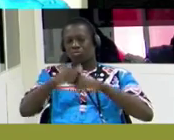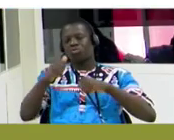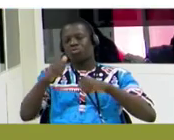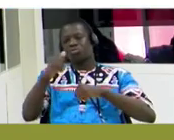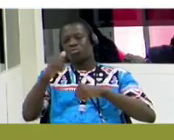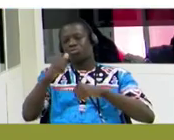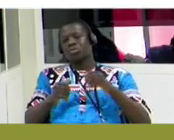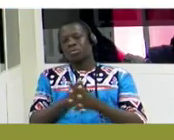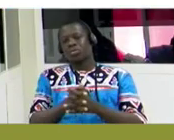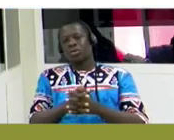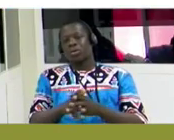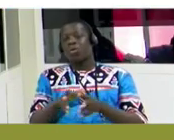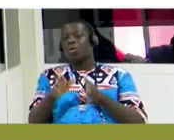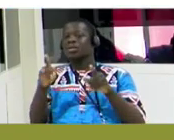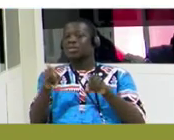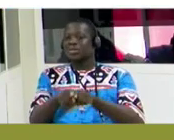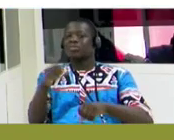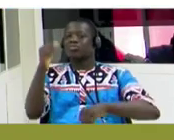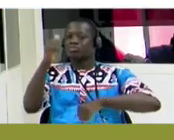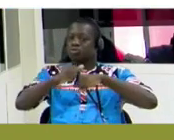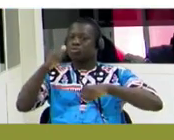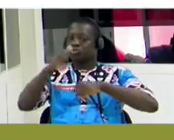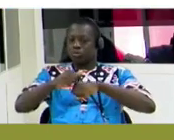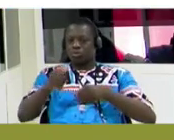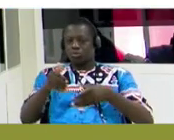That is torturing.